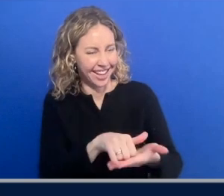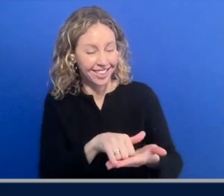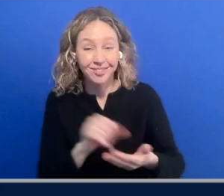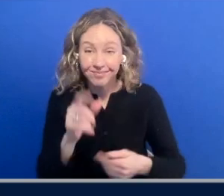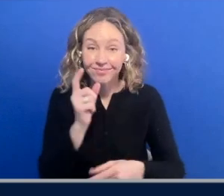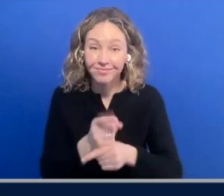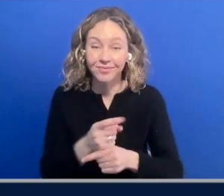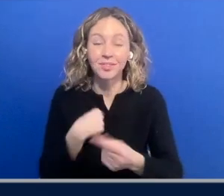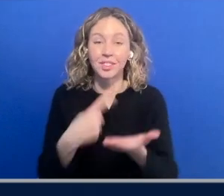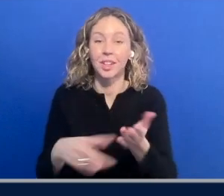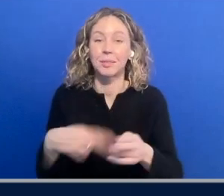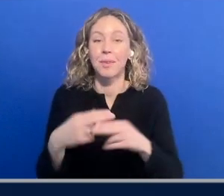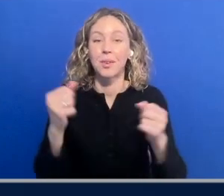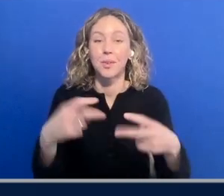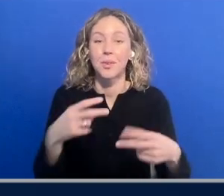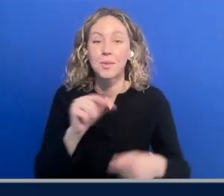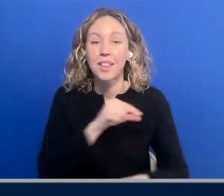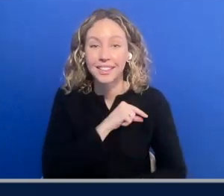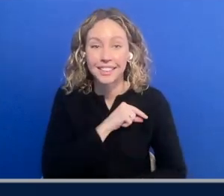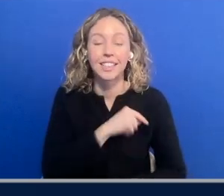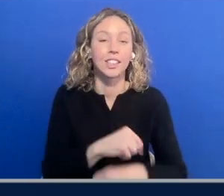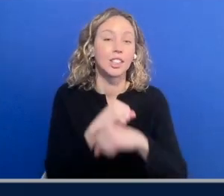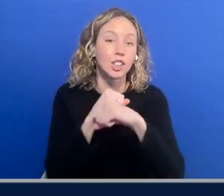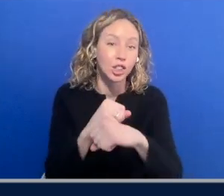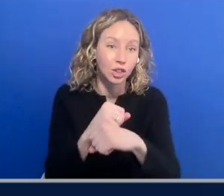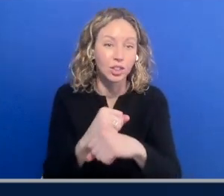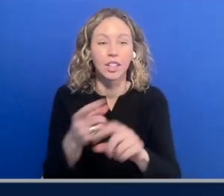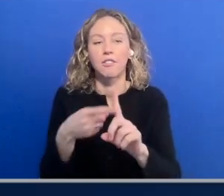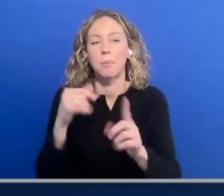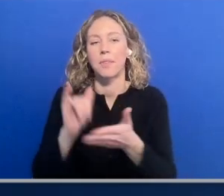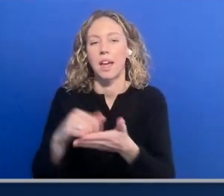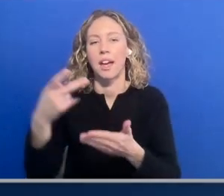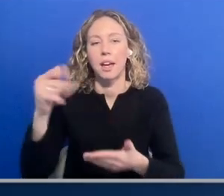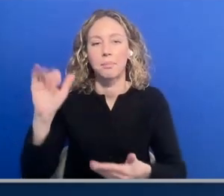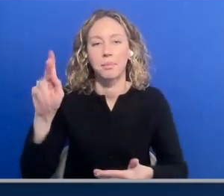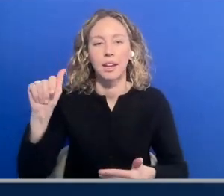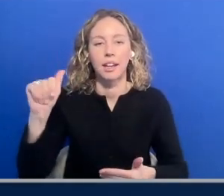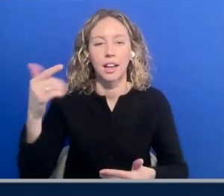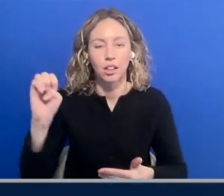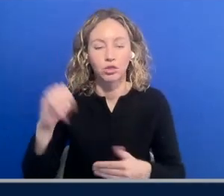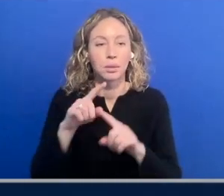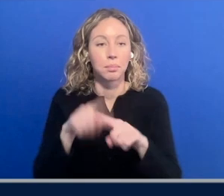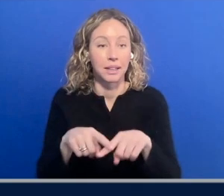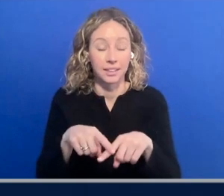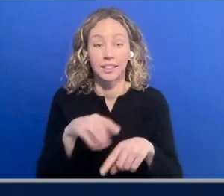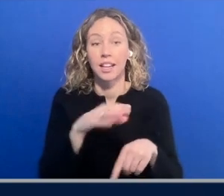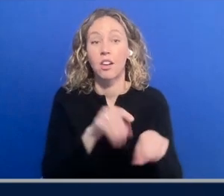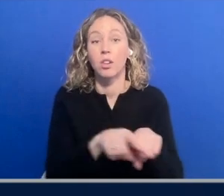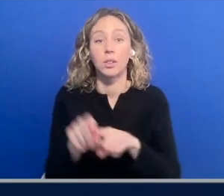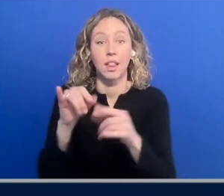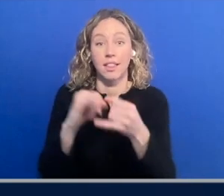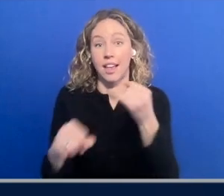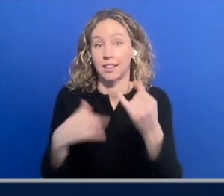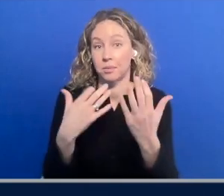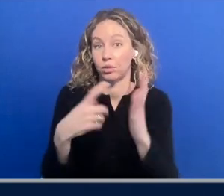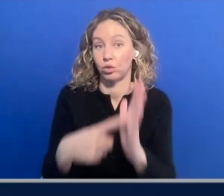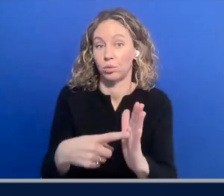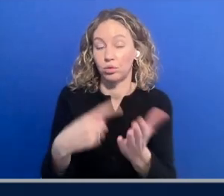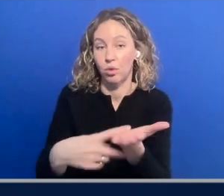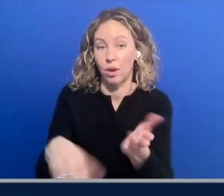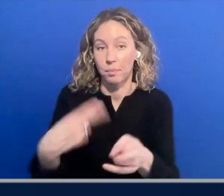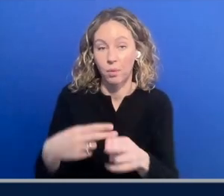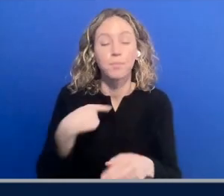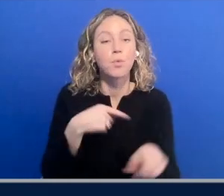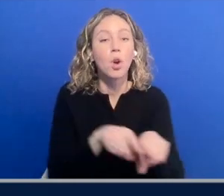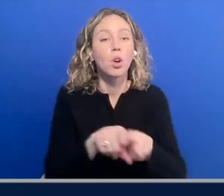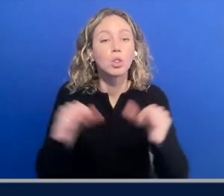quality. We talked about security vulnerability from a package dependency standpoint. Right. The last one I want to talk about is we also introduced